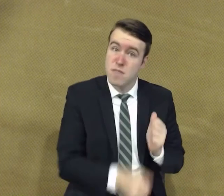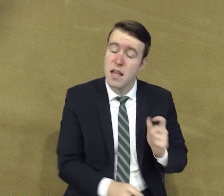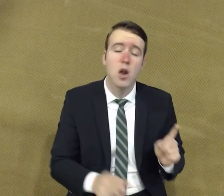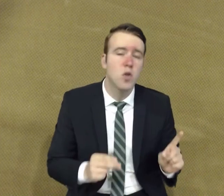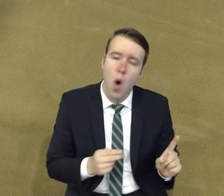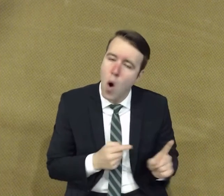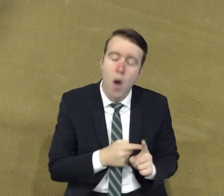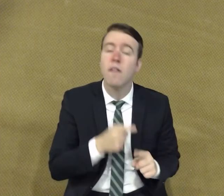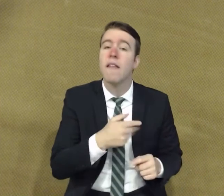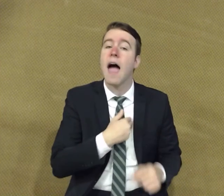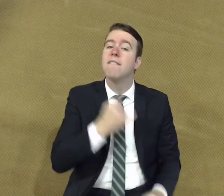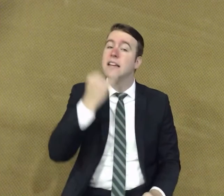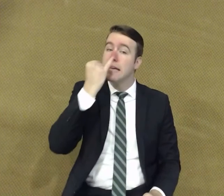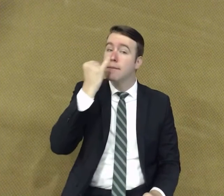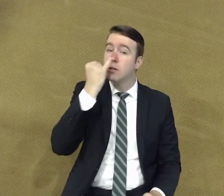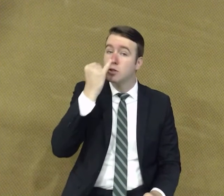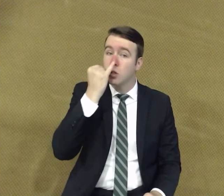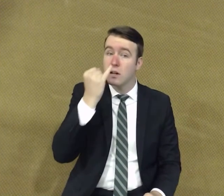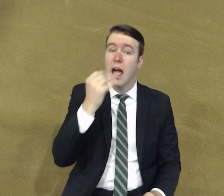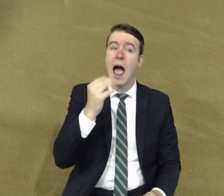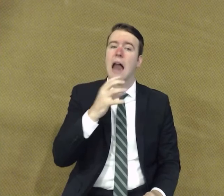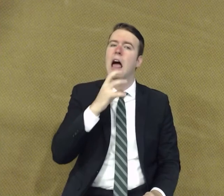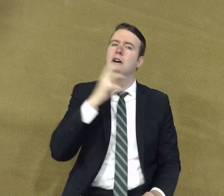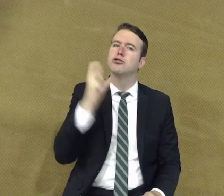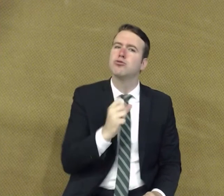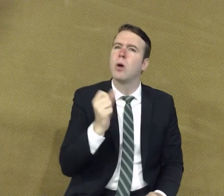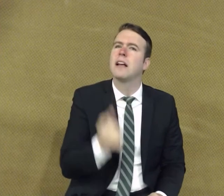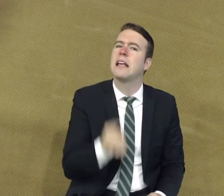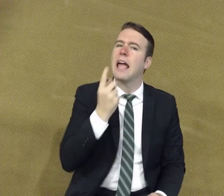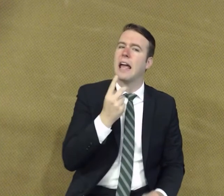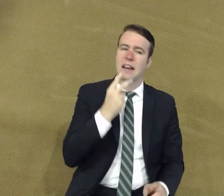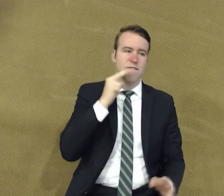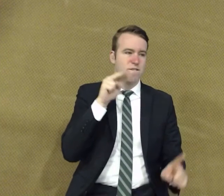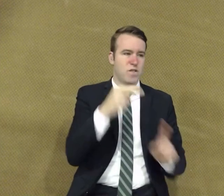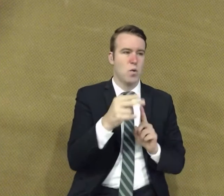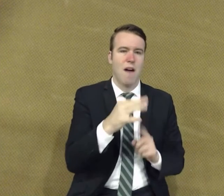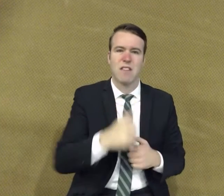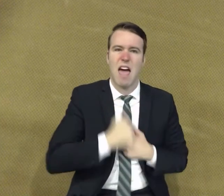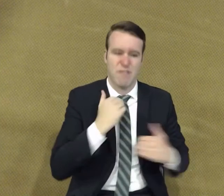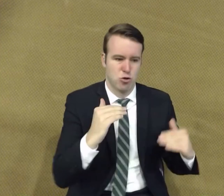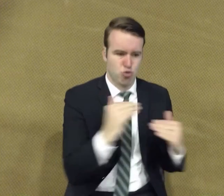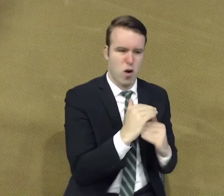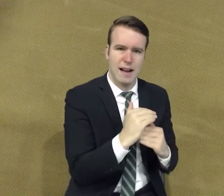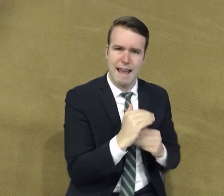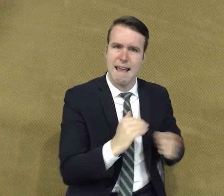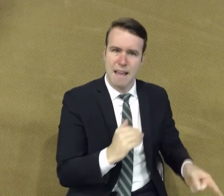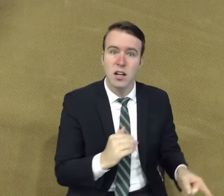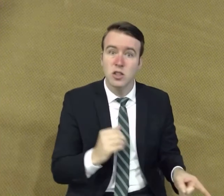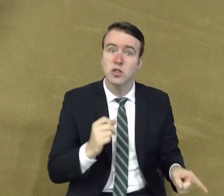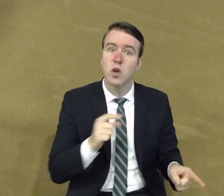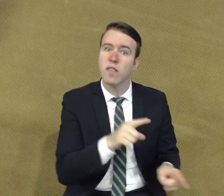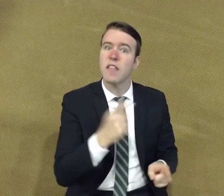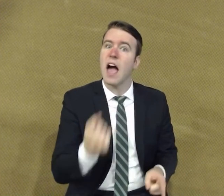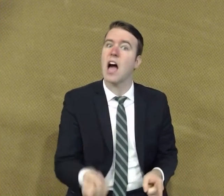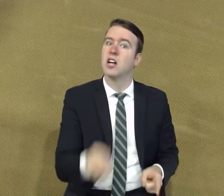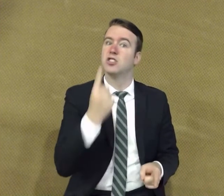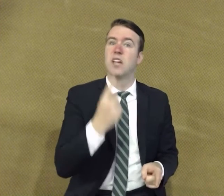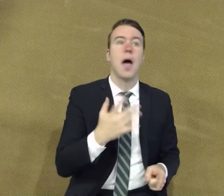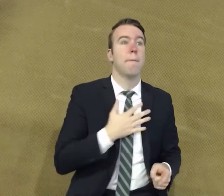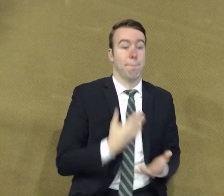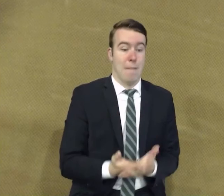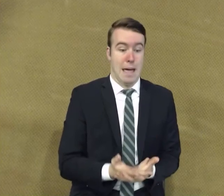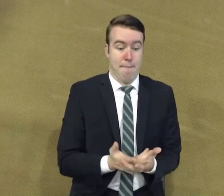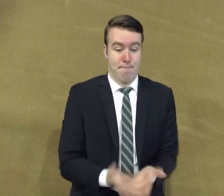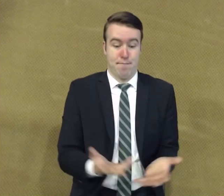It's because they have an immature and a truncated view of life, and that they see the garnering of